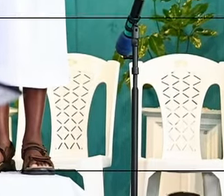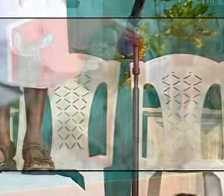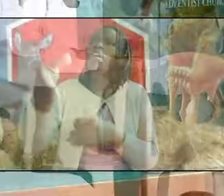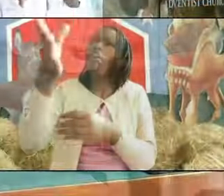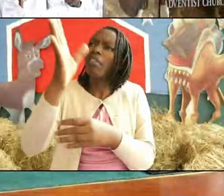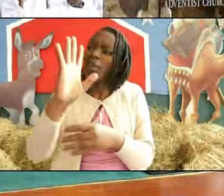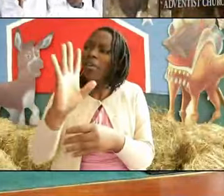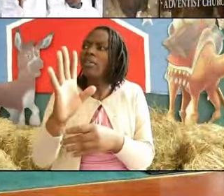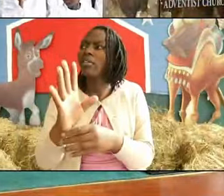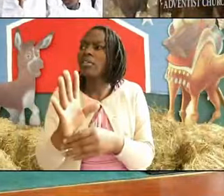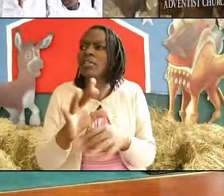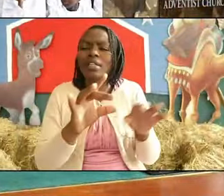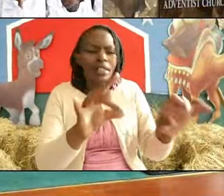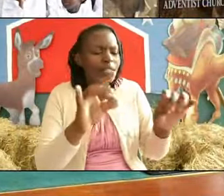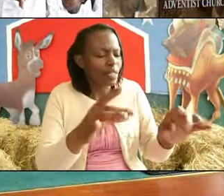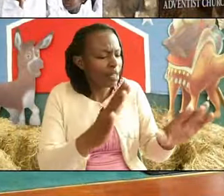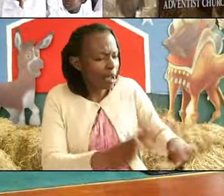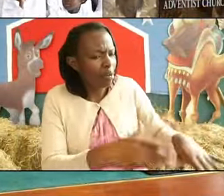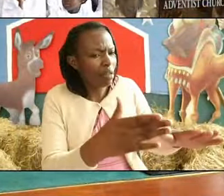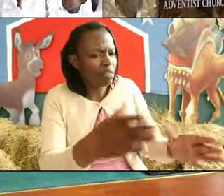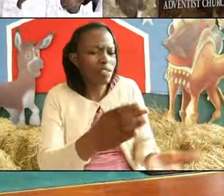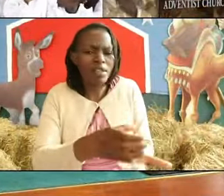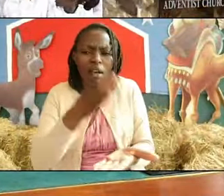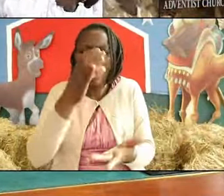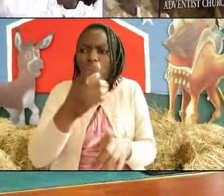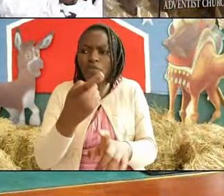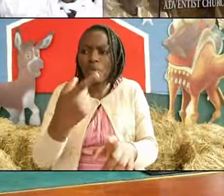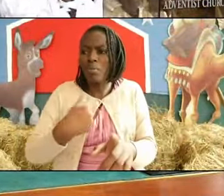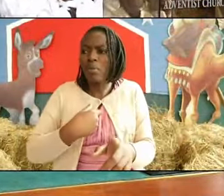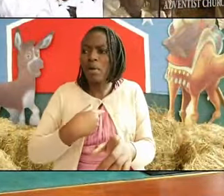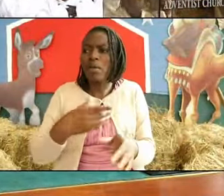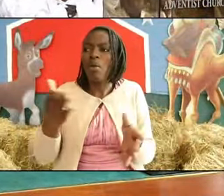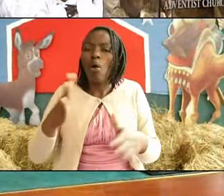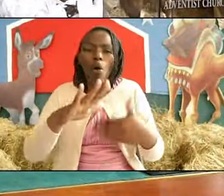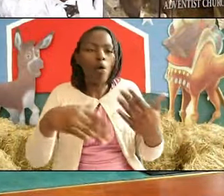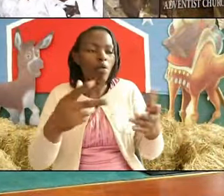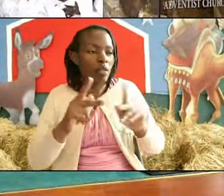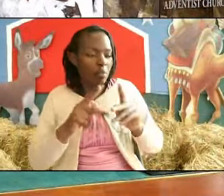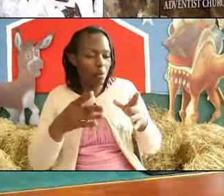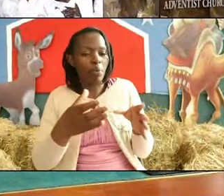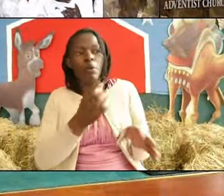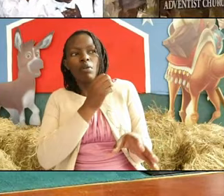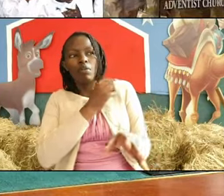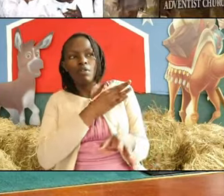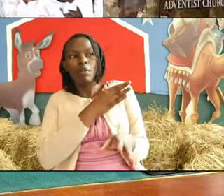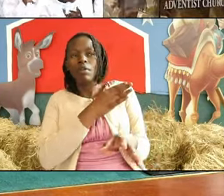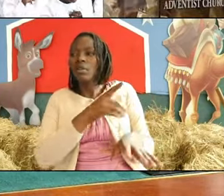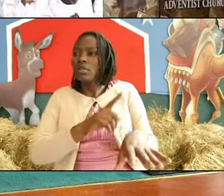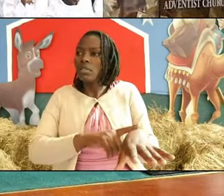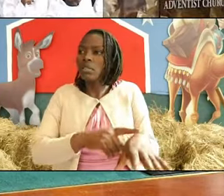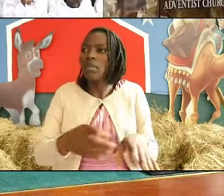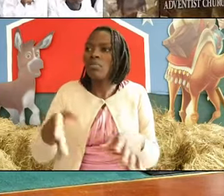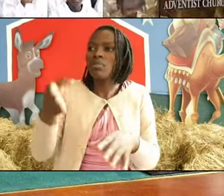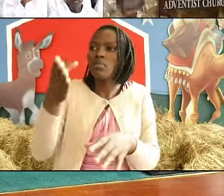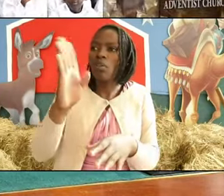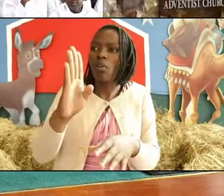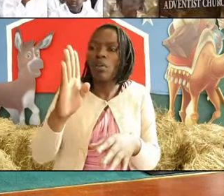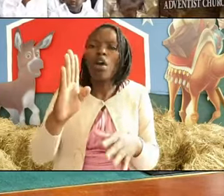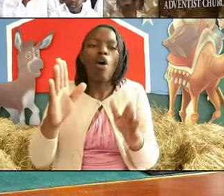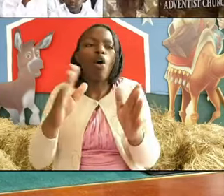Father, take away this cup from me! With God, all things are